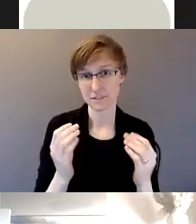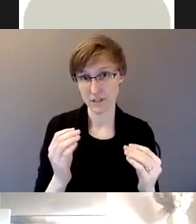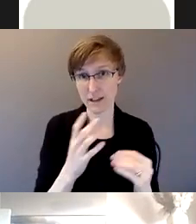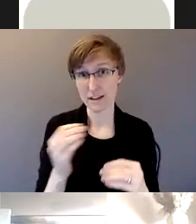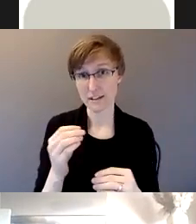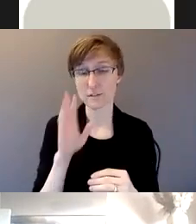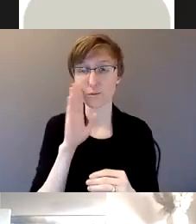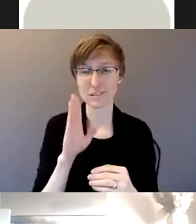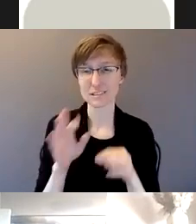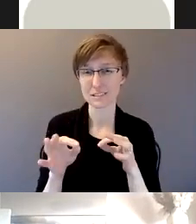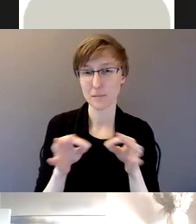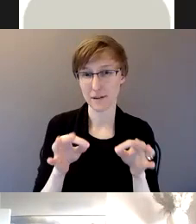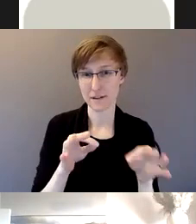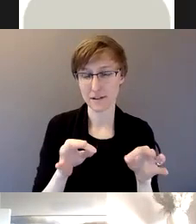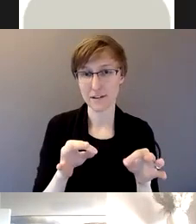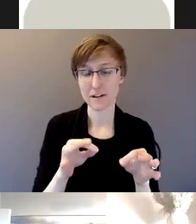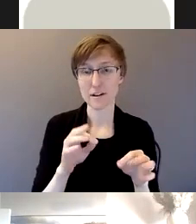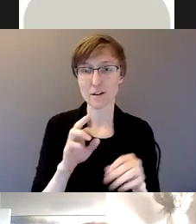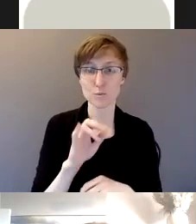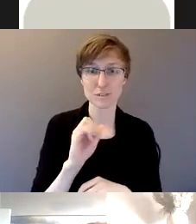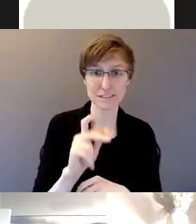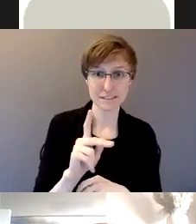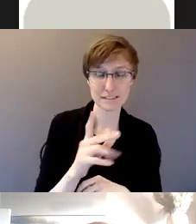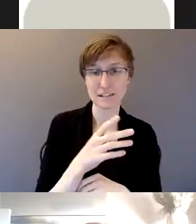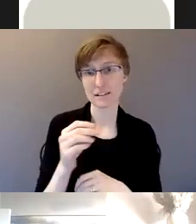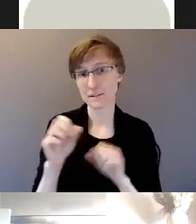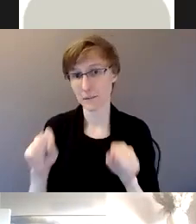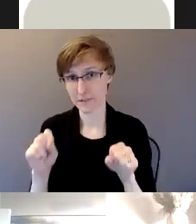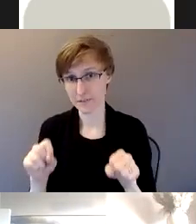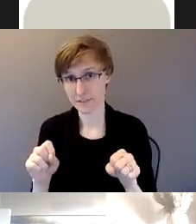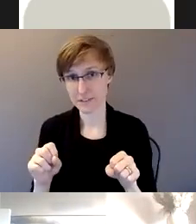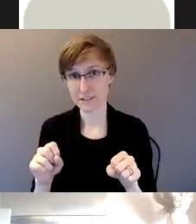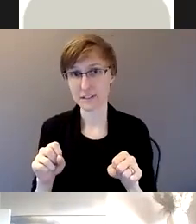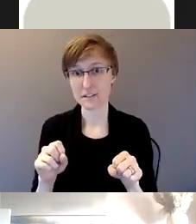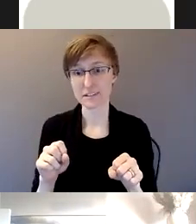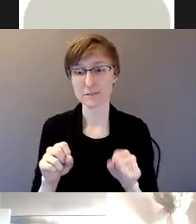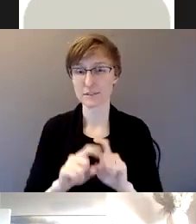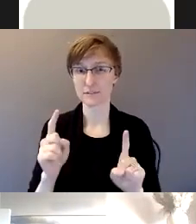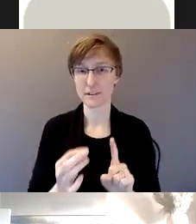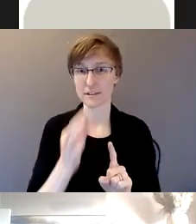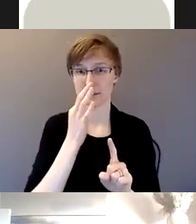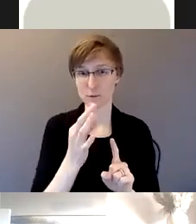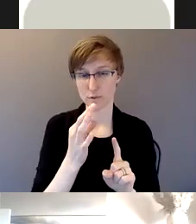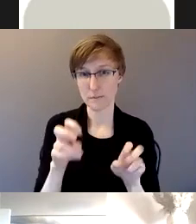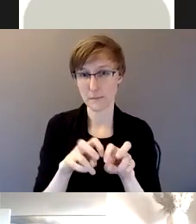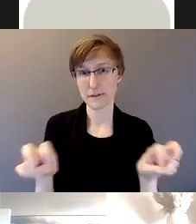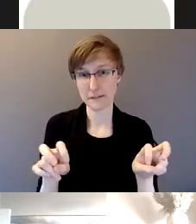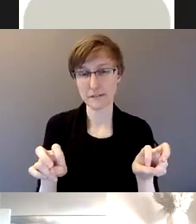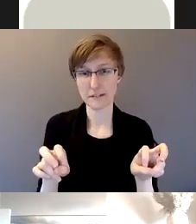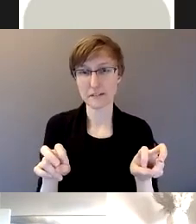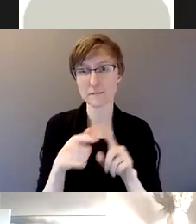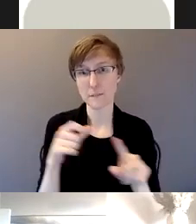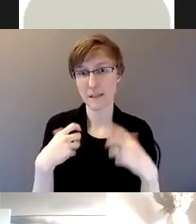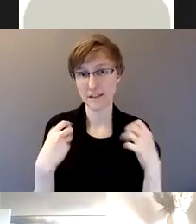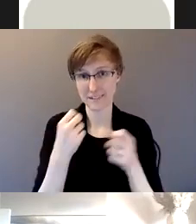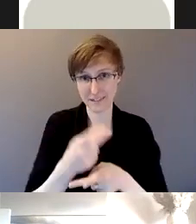what Denise was talking about, risk and capacity, looking at from different experts within the healthcare field, including